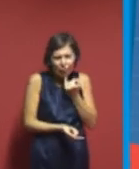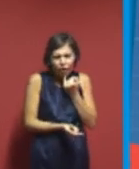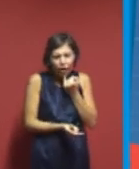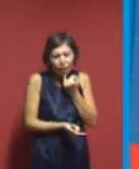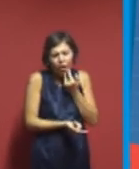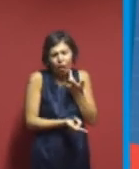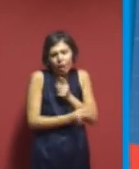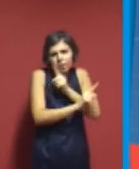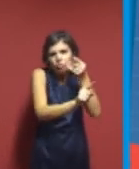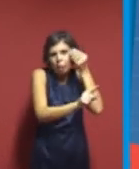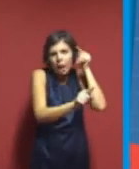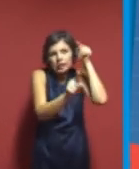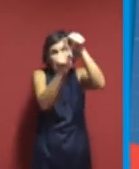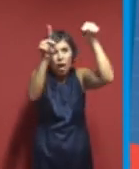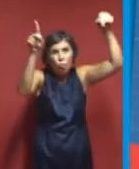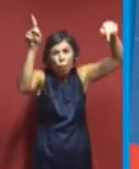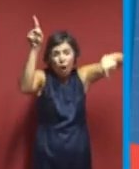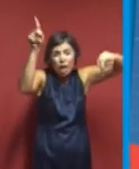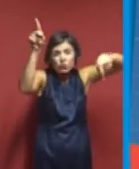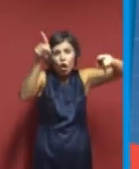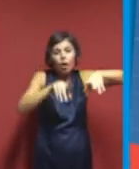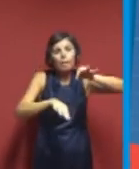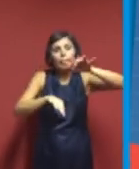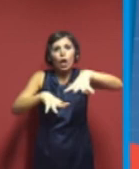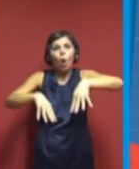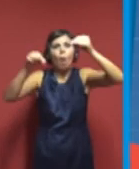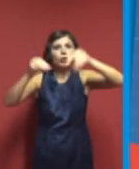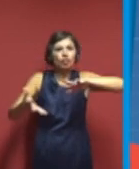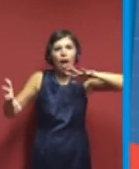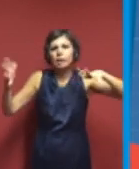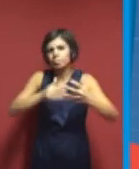colossal social transformation? But it was.